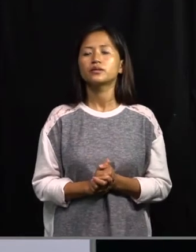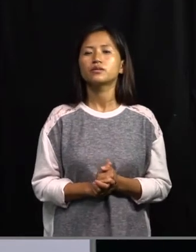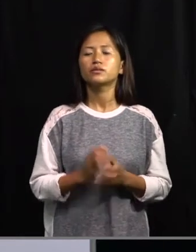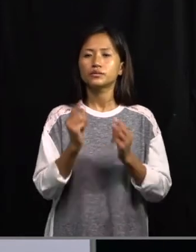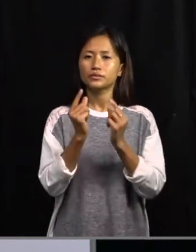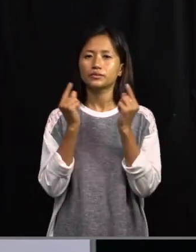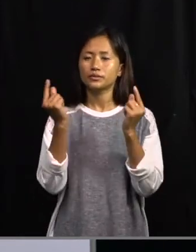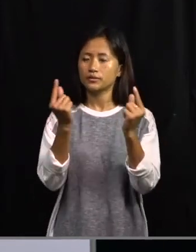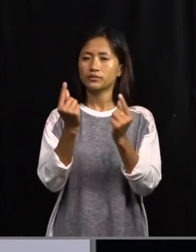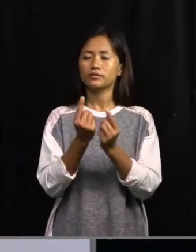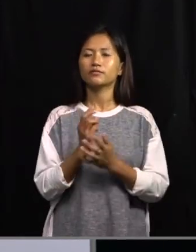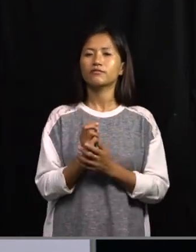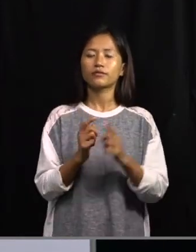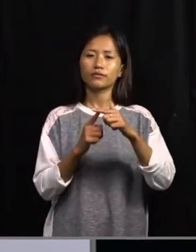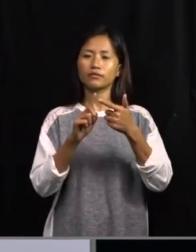not. So